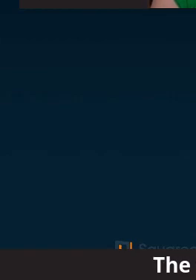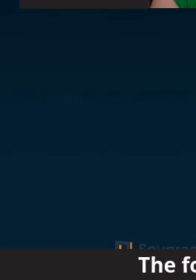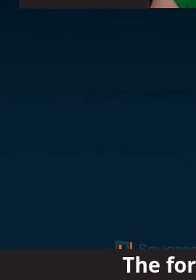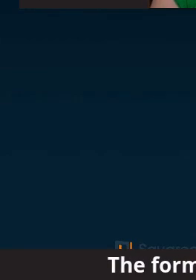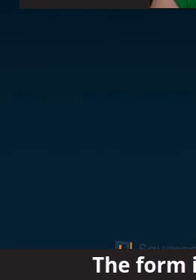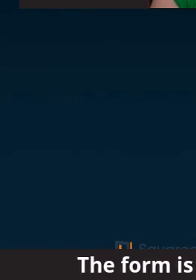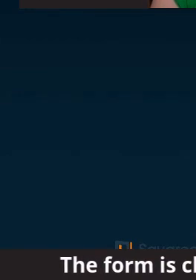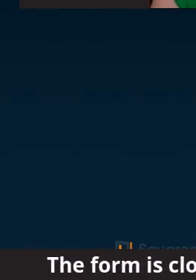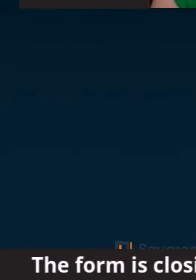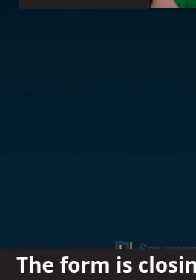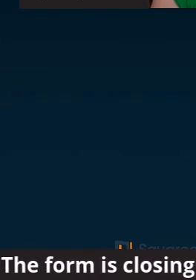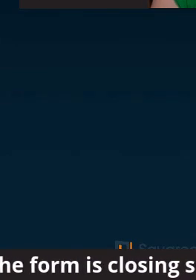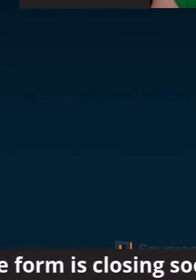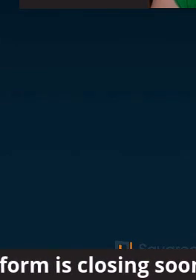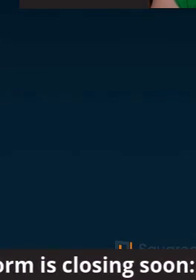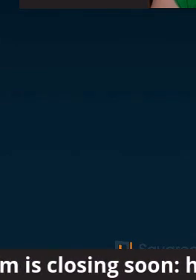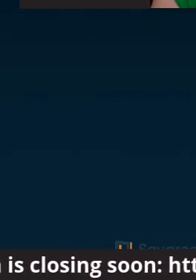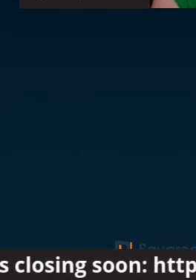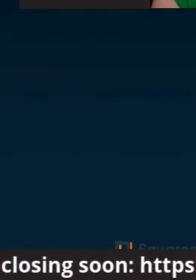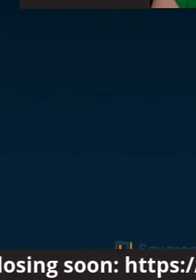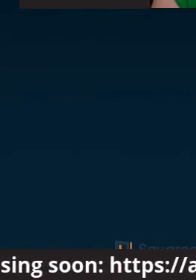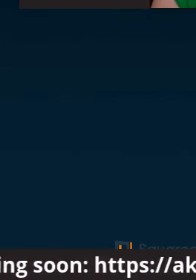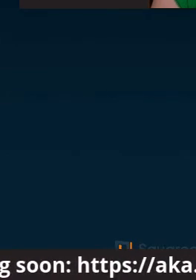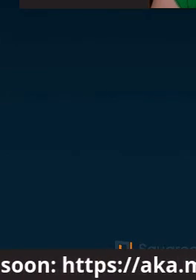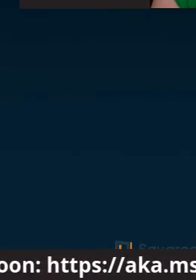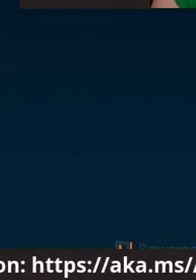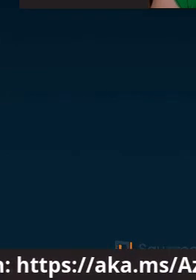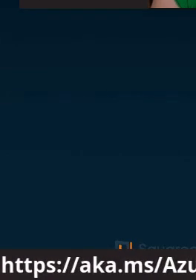And hopefully you've seen all the 3 codes.